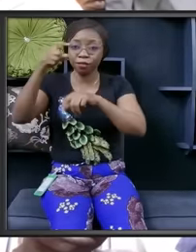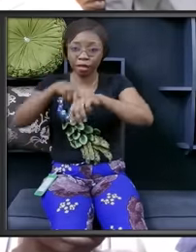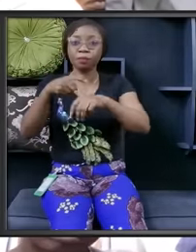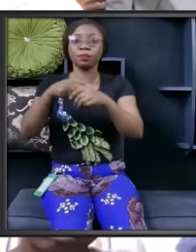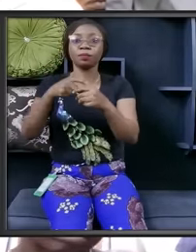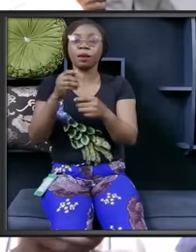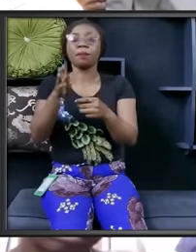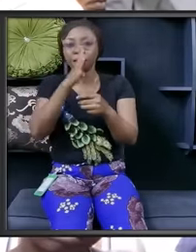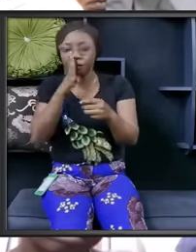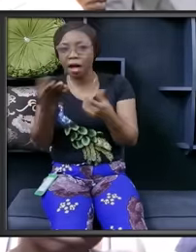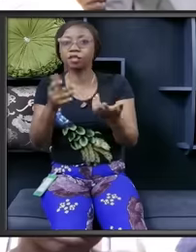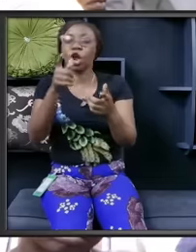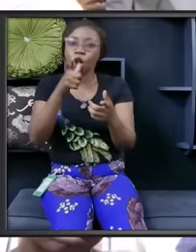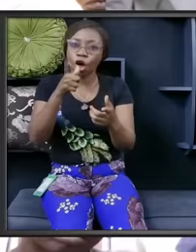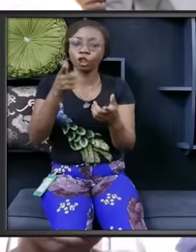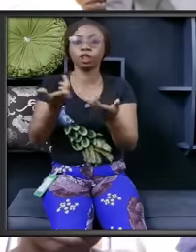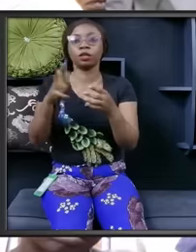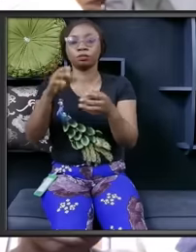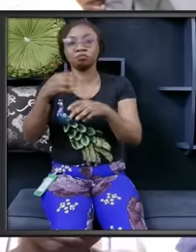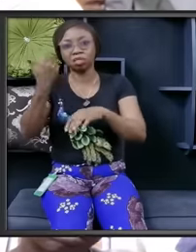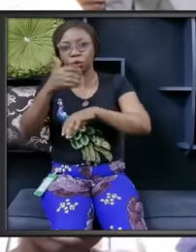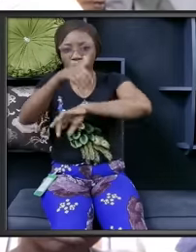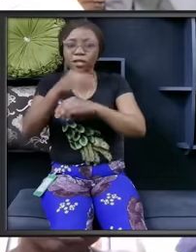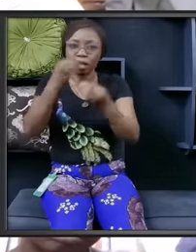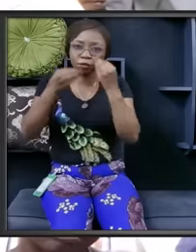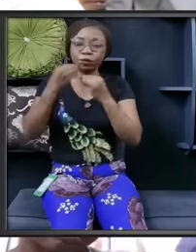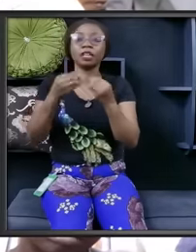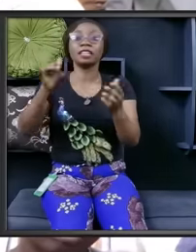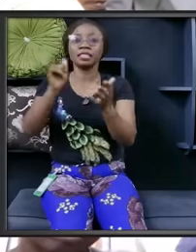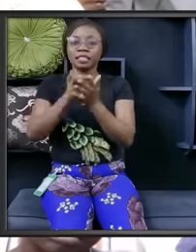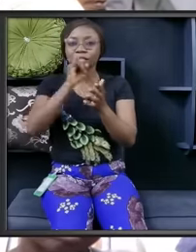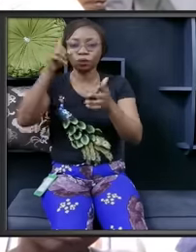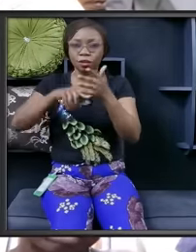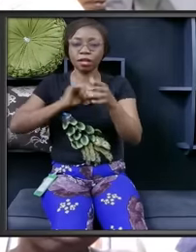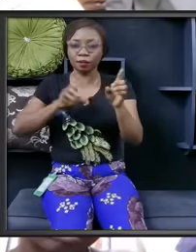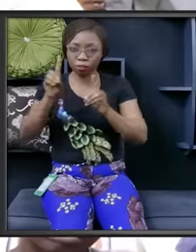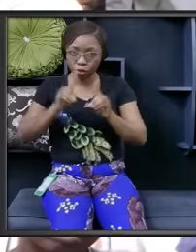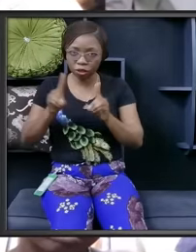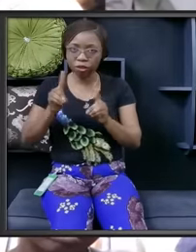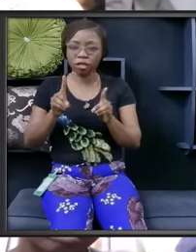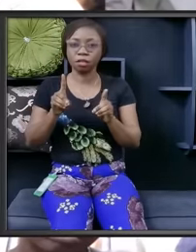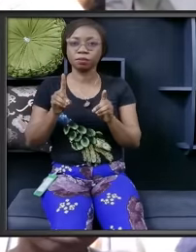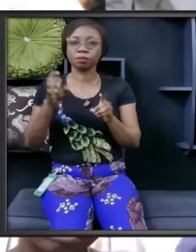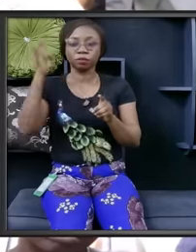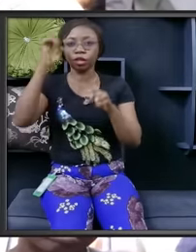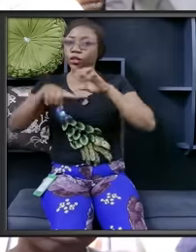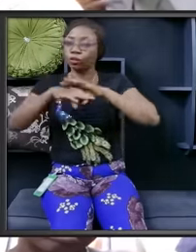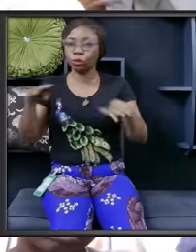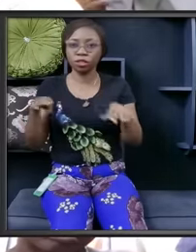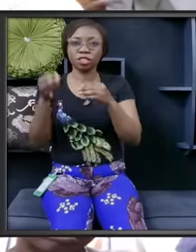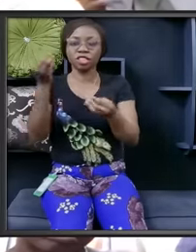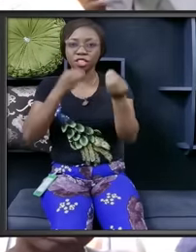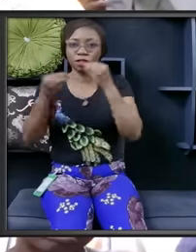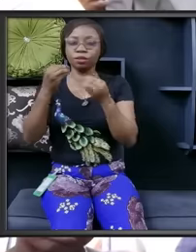breakfast, cook lunch, fresh food, cook dinner fresh. And that's what I've been doing in the marriage. You know they eat food where they enter no, fridge?